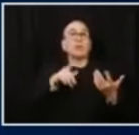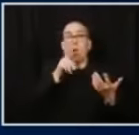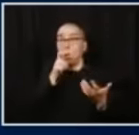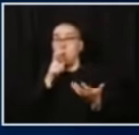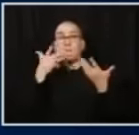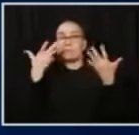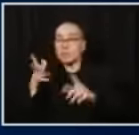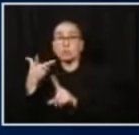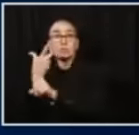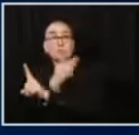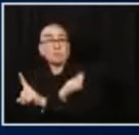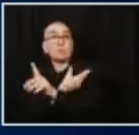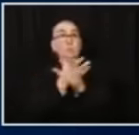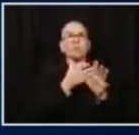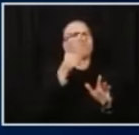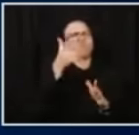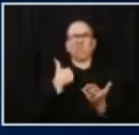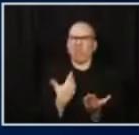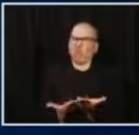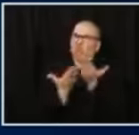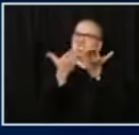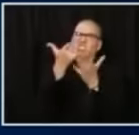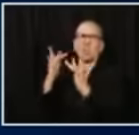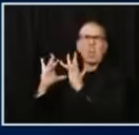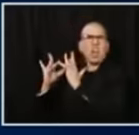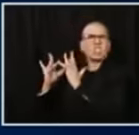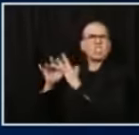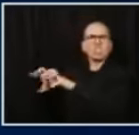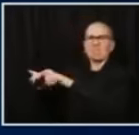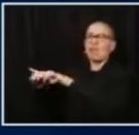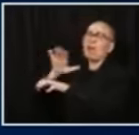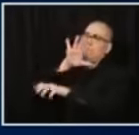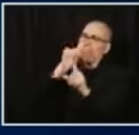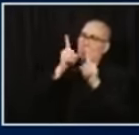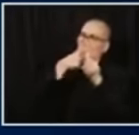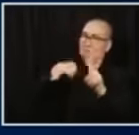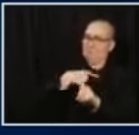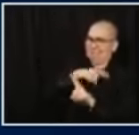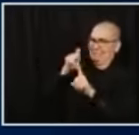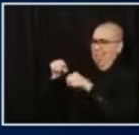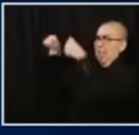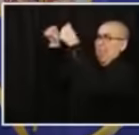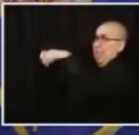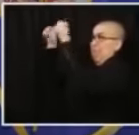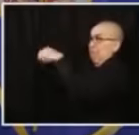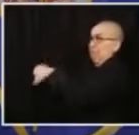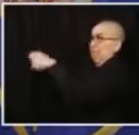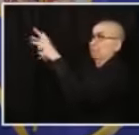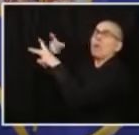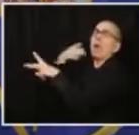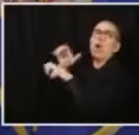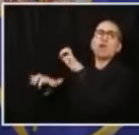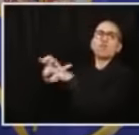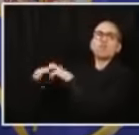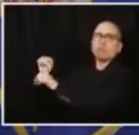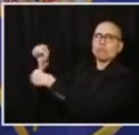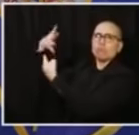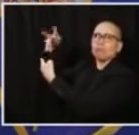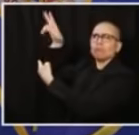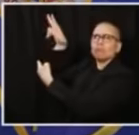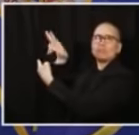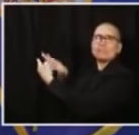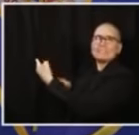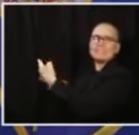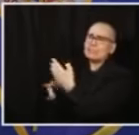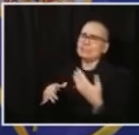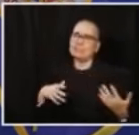Now, obviously, the first thing we put on our website will be provider enrollment because we don't have any vaccine to distribute and no one's been vaccinated.